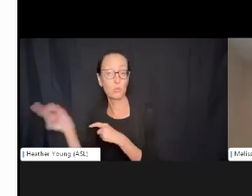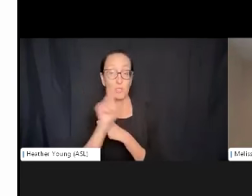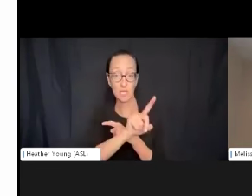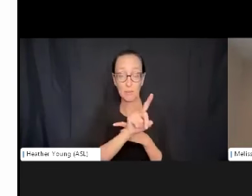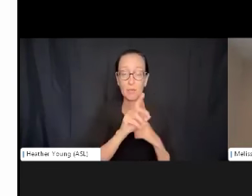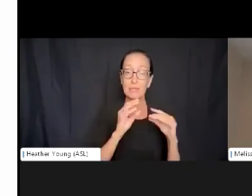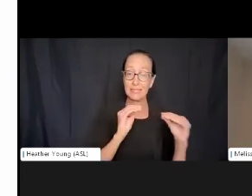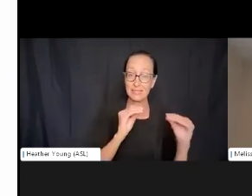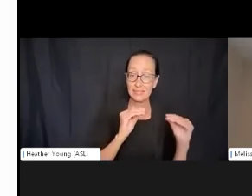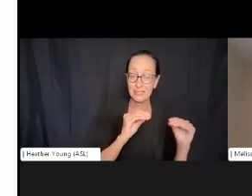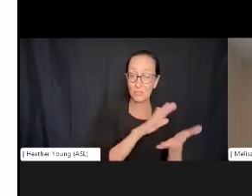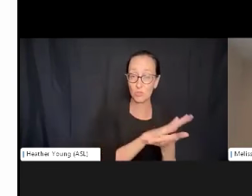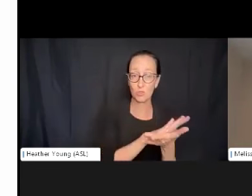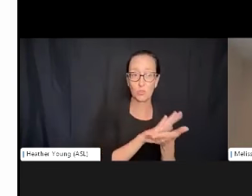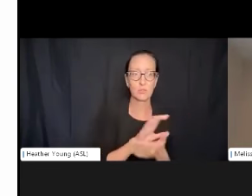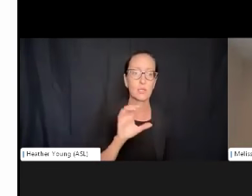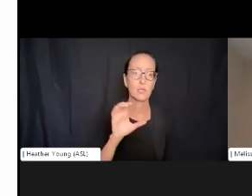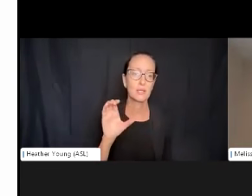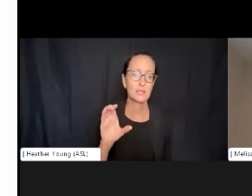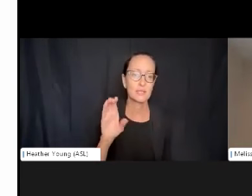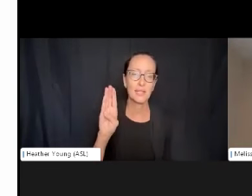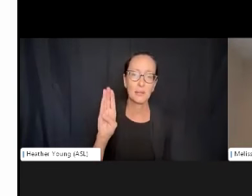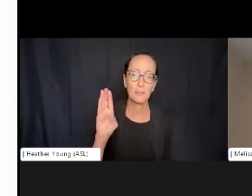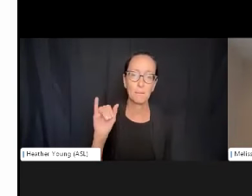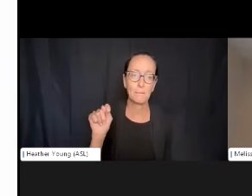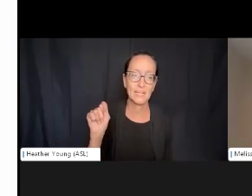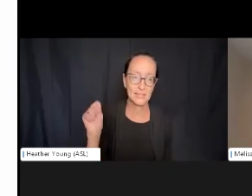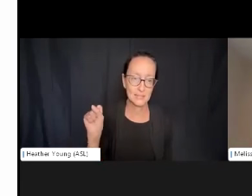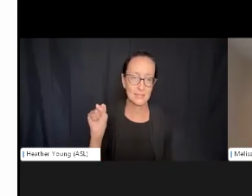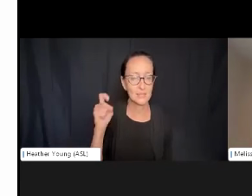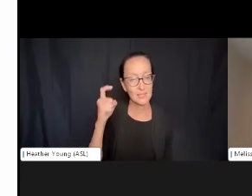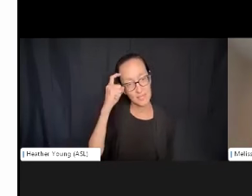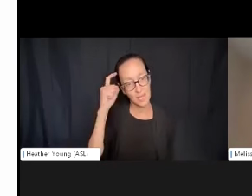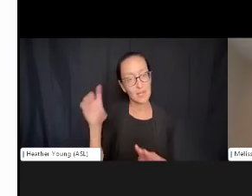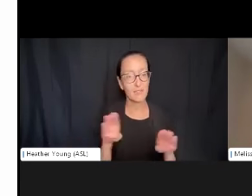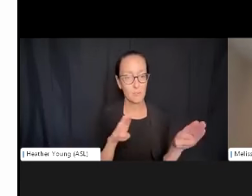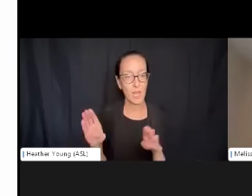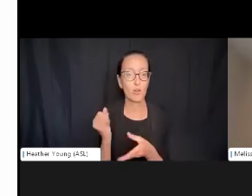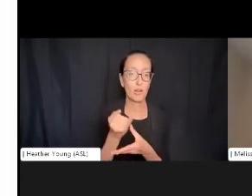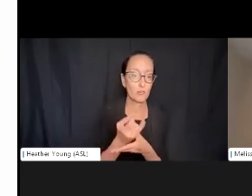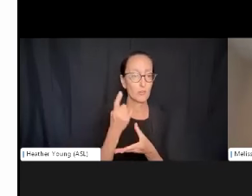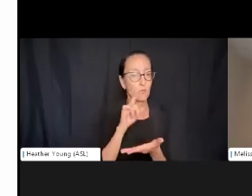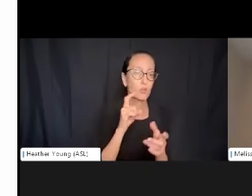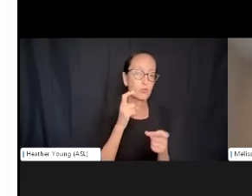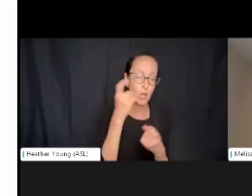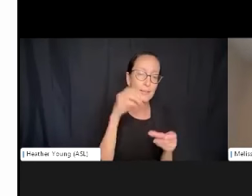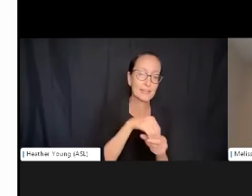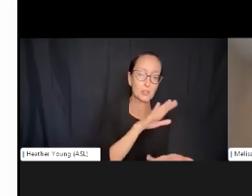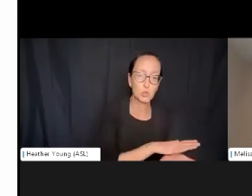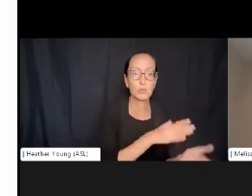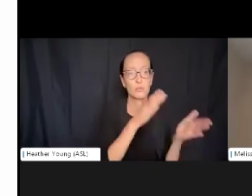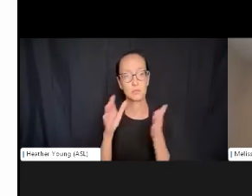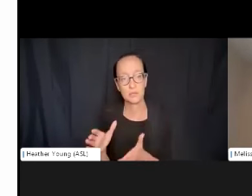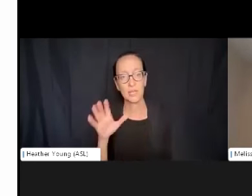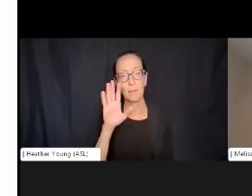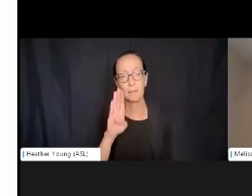Cognitive Behavioral Interventions for Trauma in Schools. There is Bounce Back, which is a younger age version of CBITS. And then there is